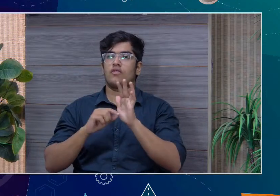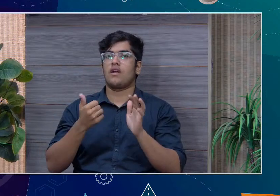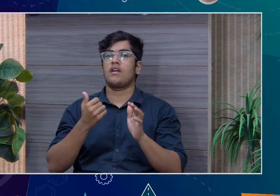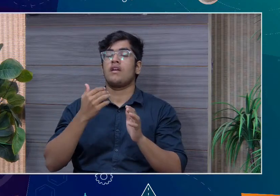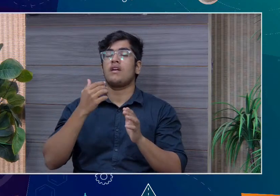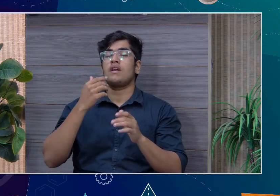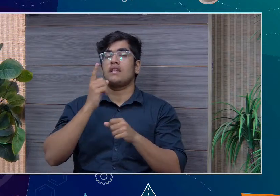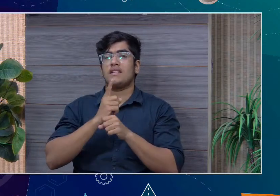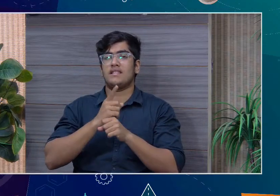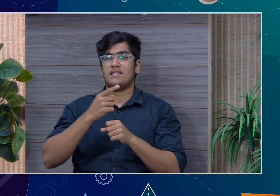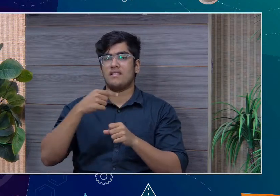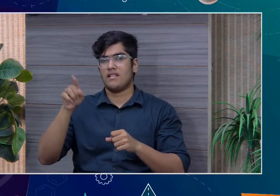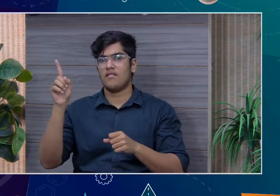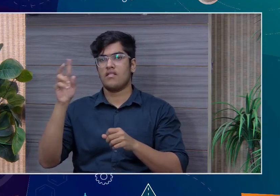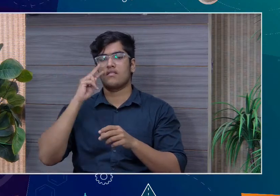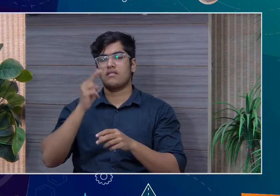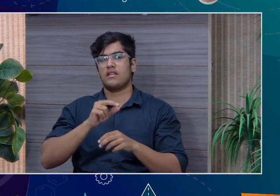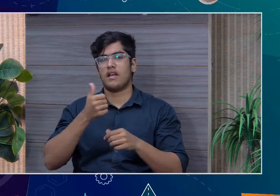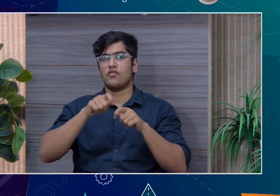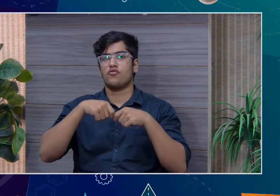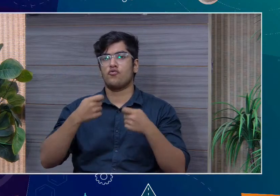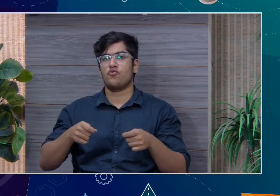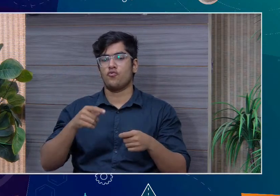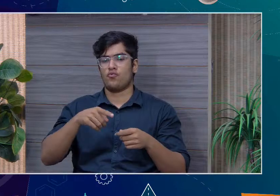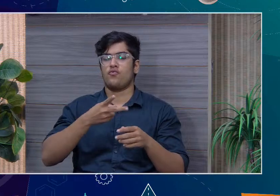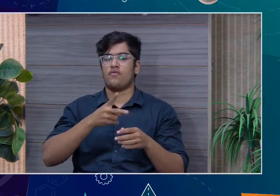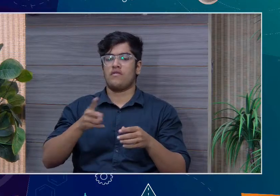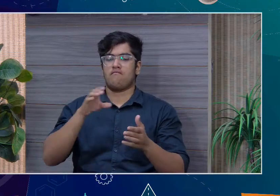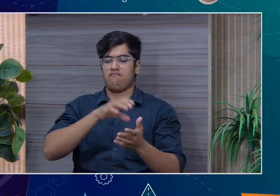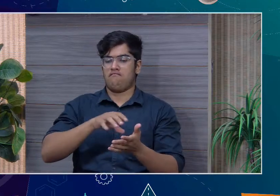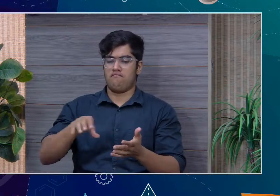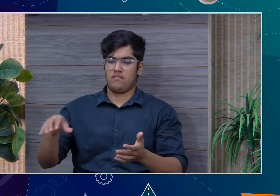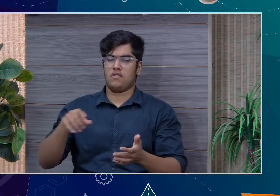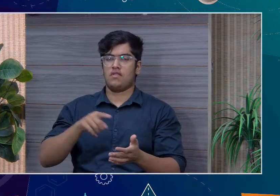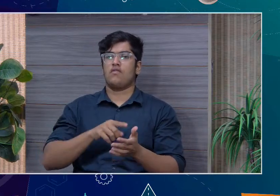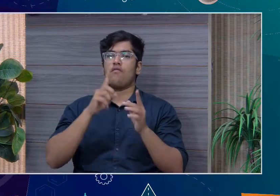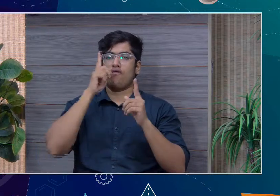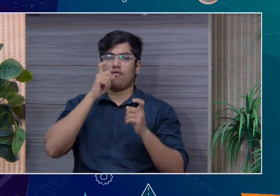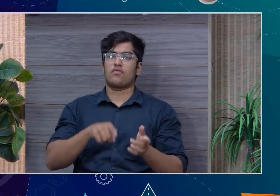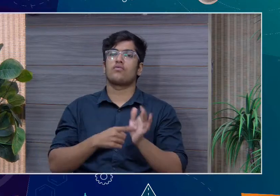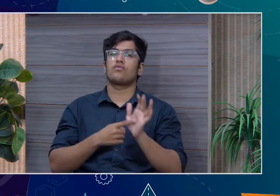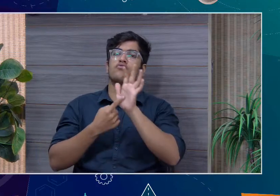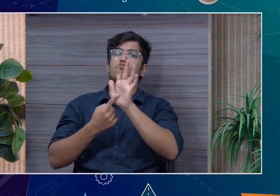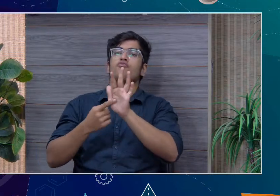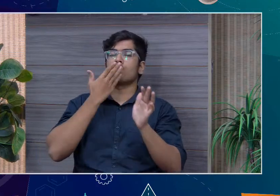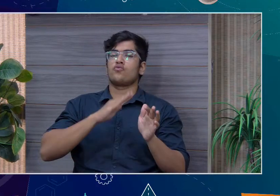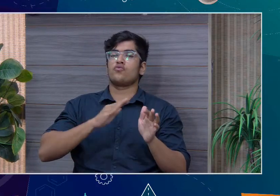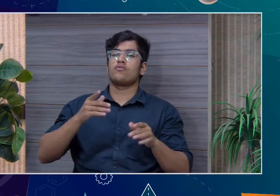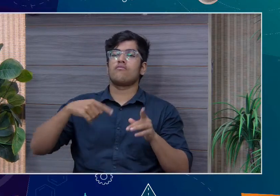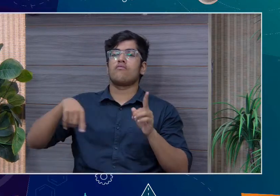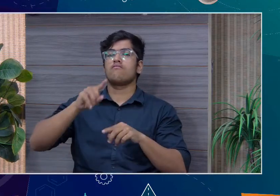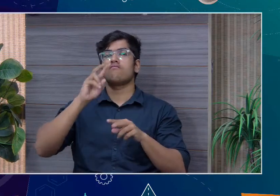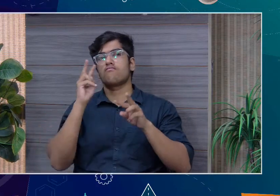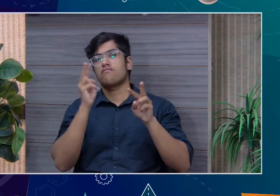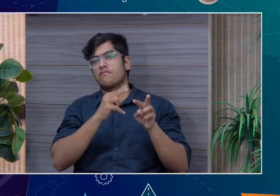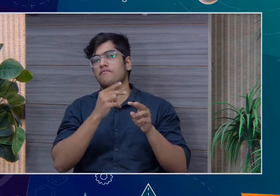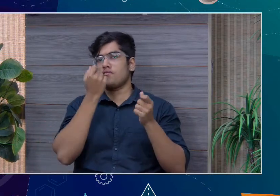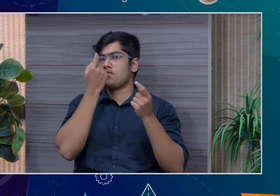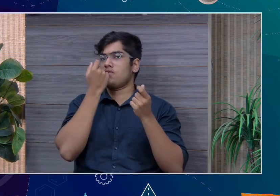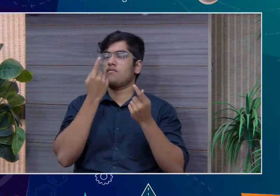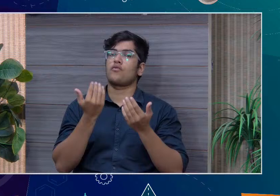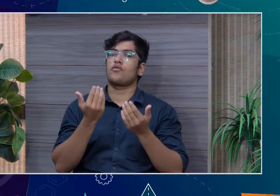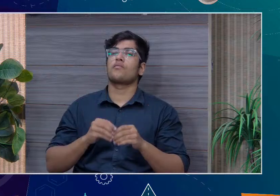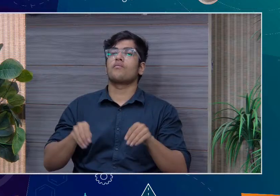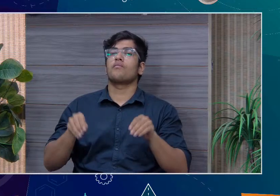of different kinds of shoes and put it on a flashcard and so show it to the students. What that will do is that it will help the students